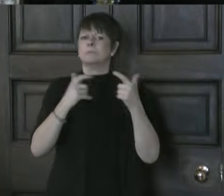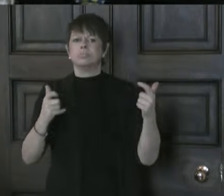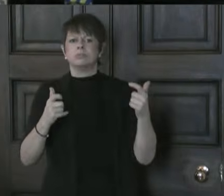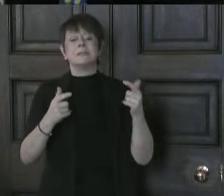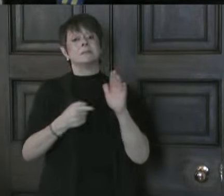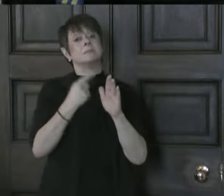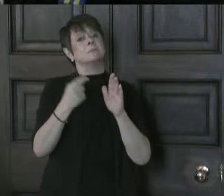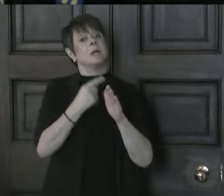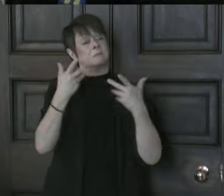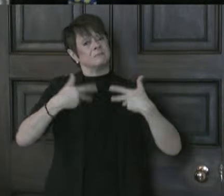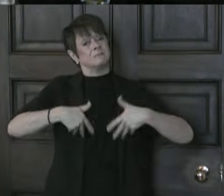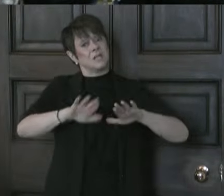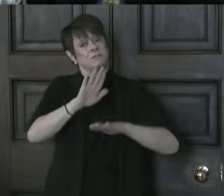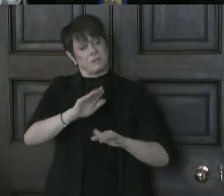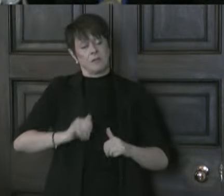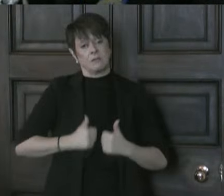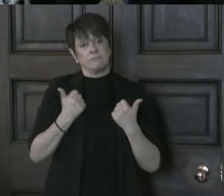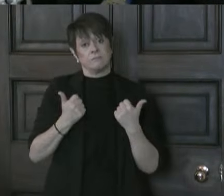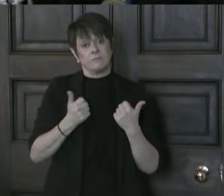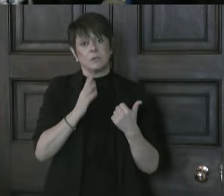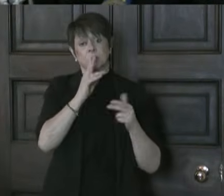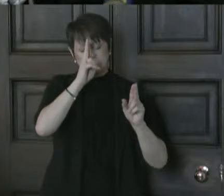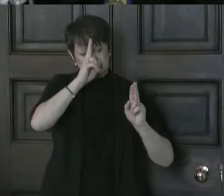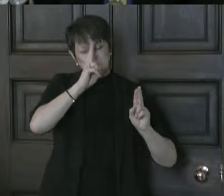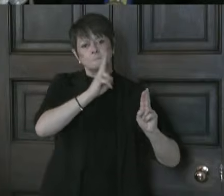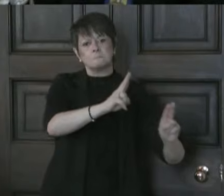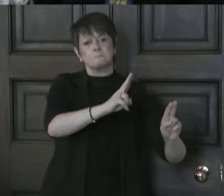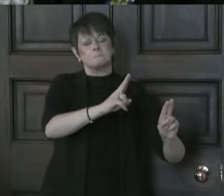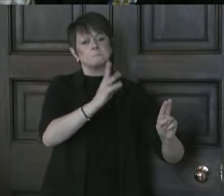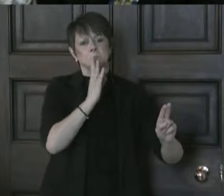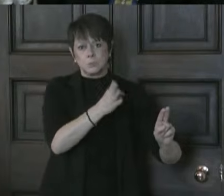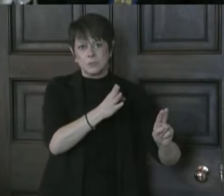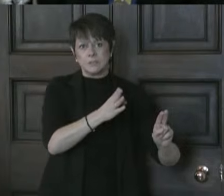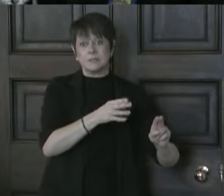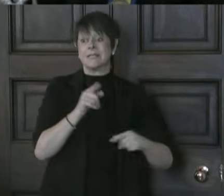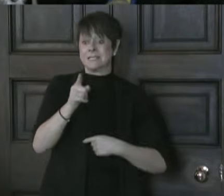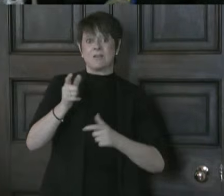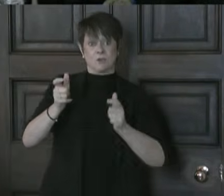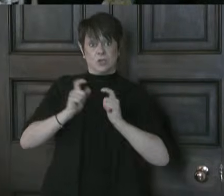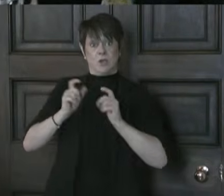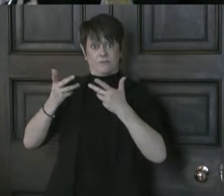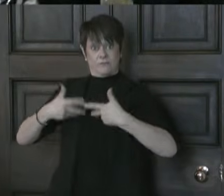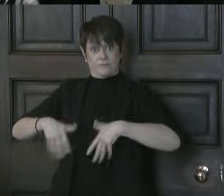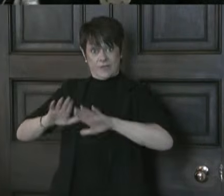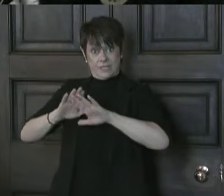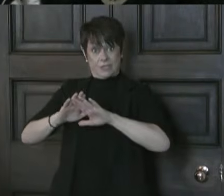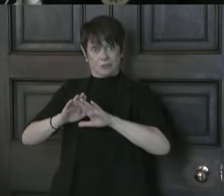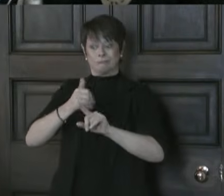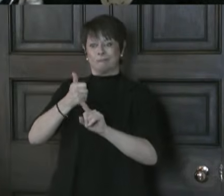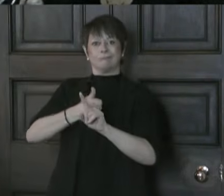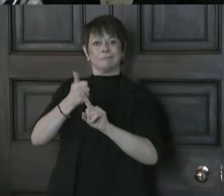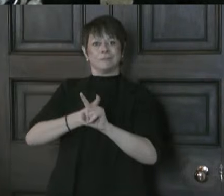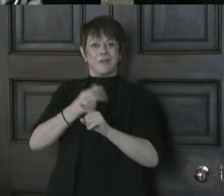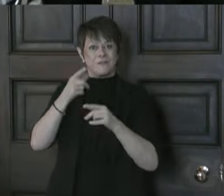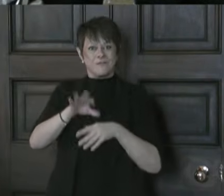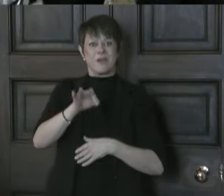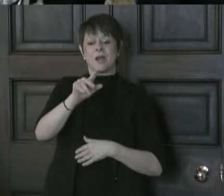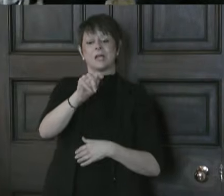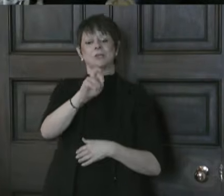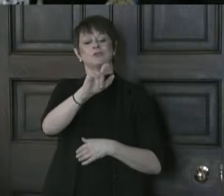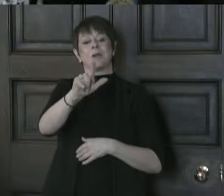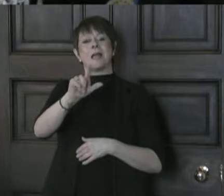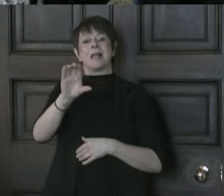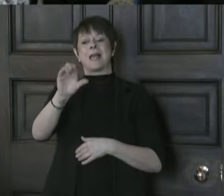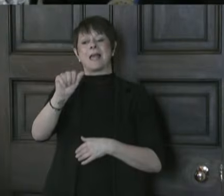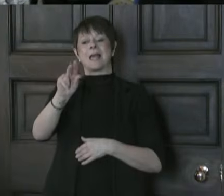the supreme sacrifice. Following his retirement, Major Pretty founded the Trail of the Cariboo Research